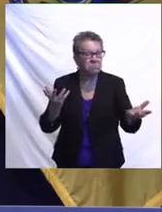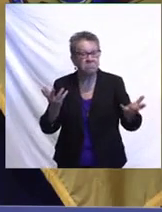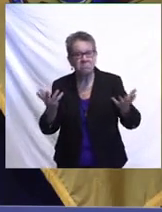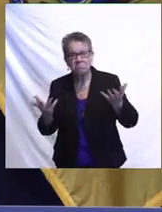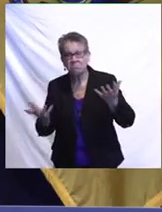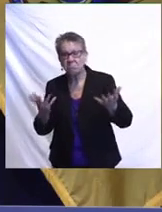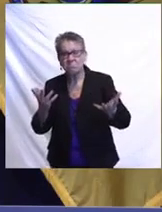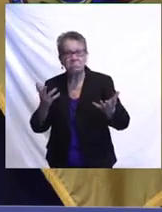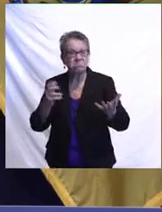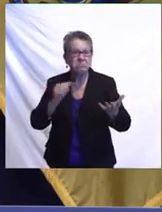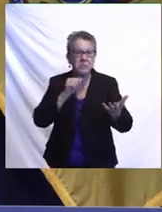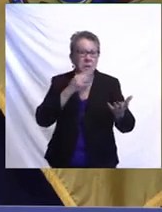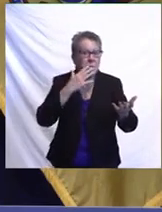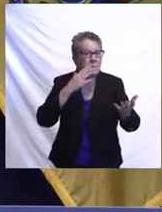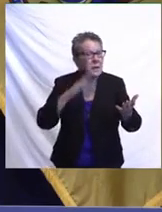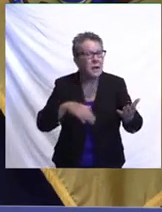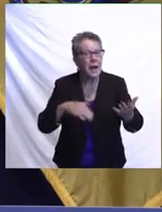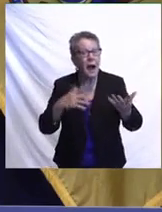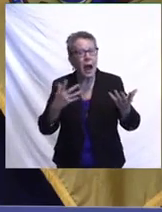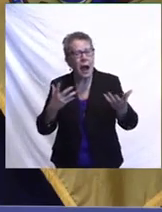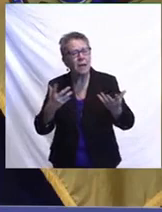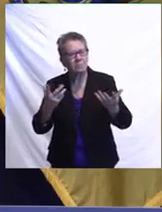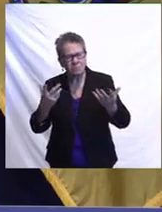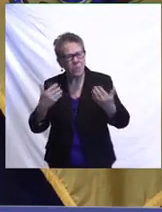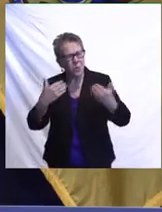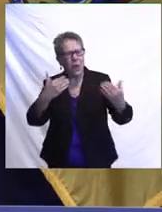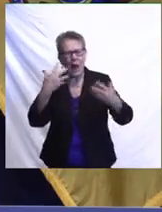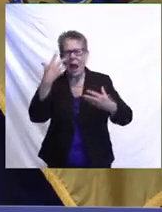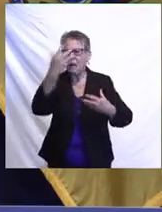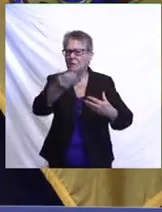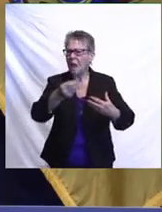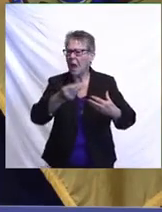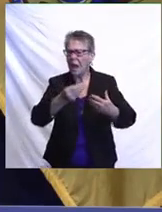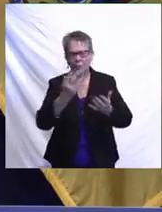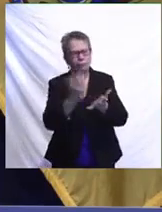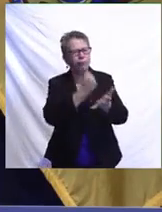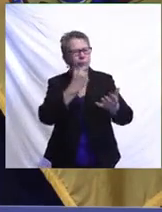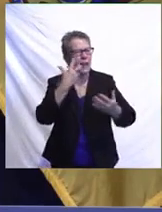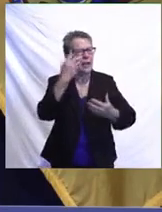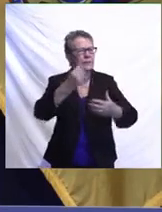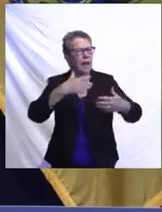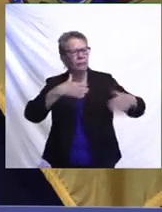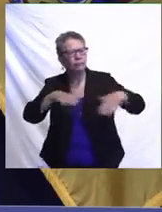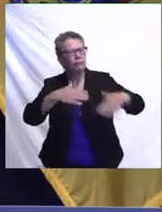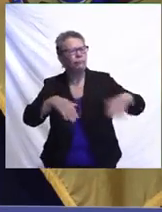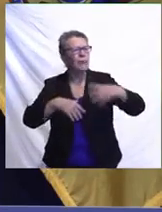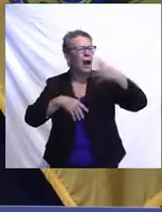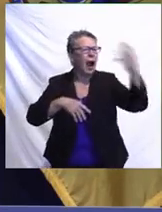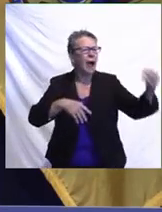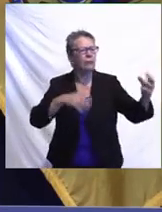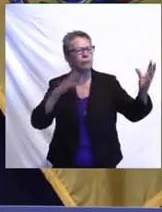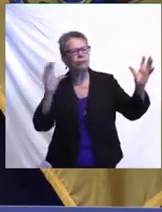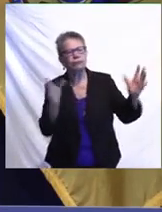take whatever you're doing outside if at all possible. We had a little family reunion over the